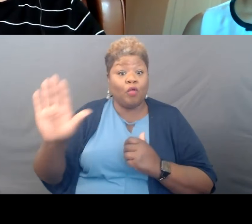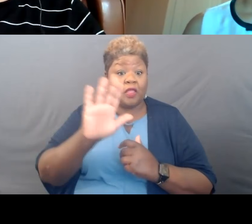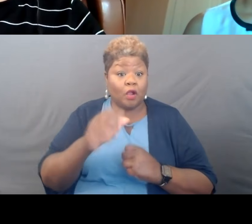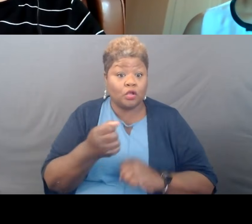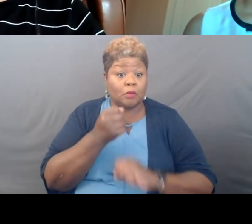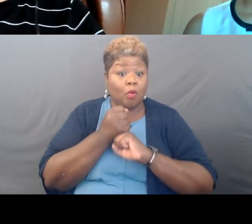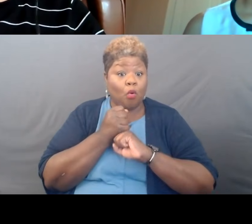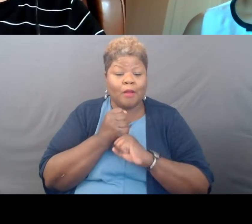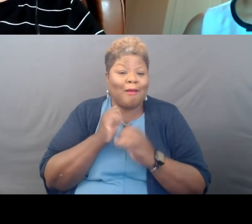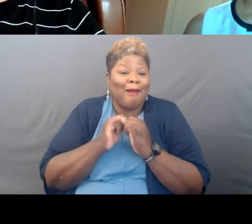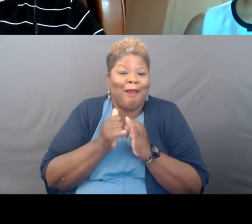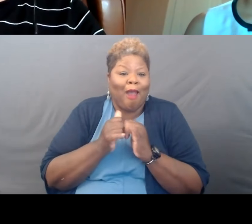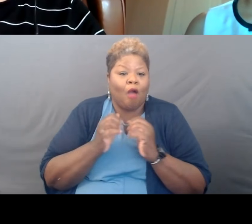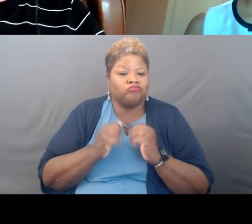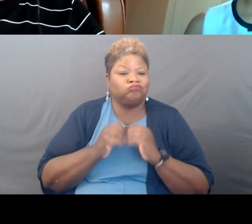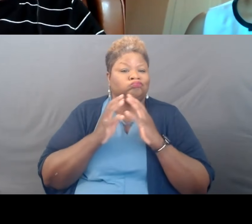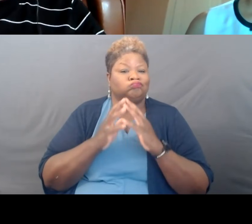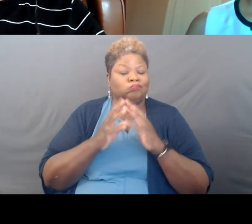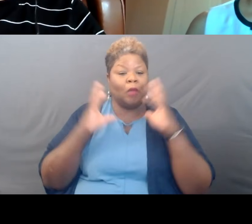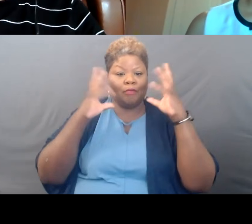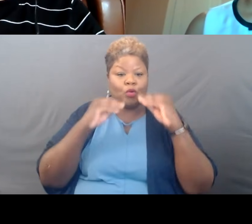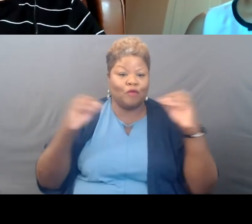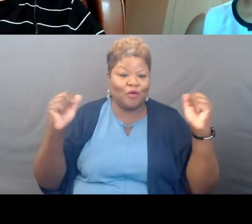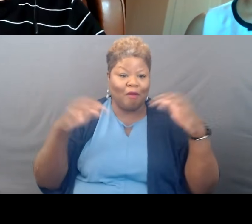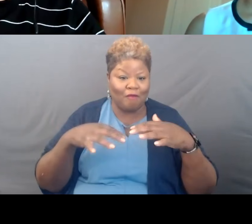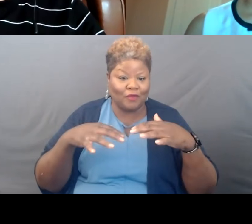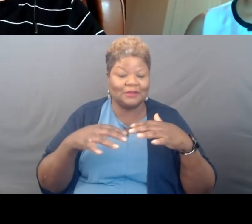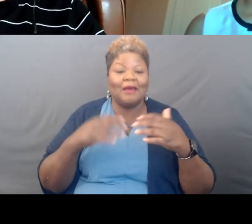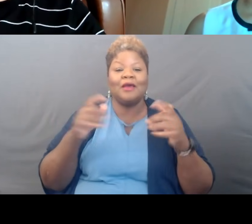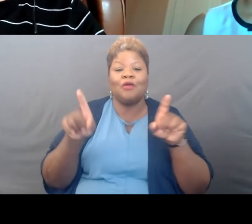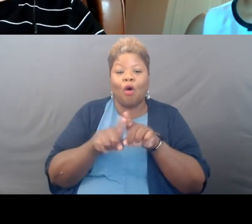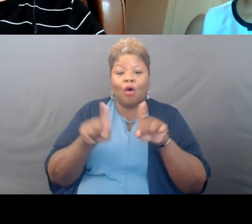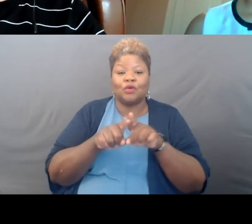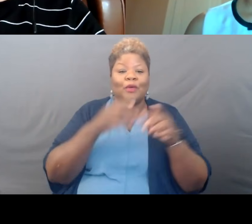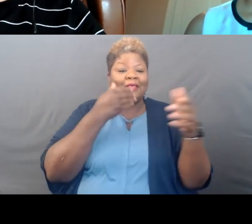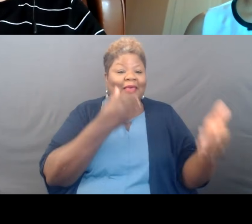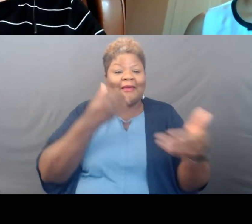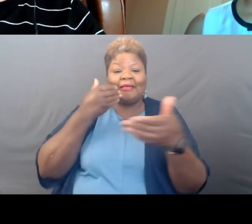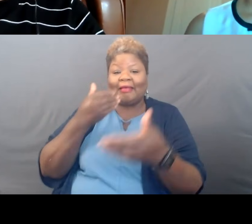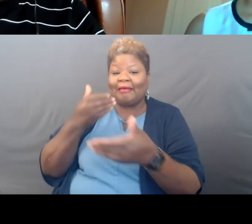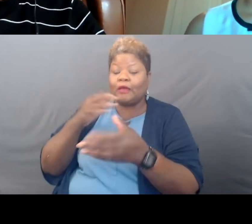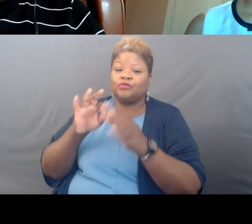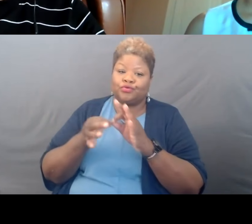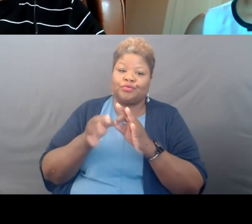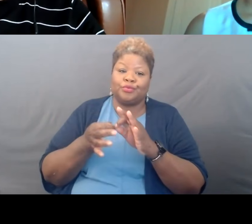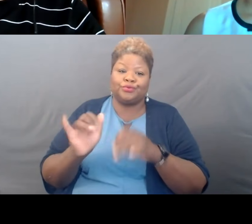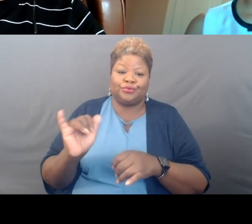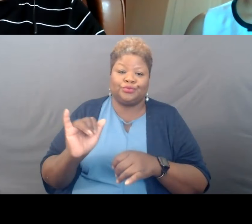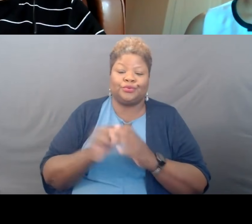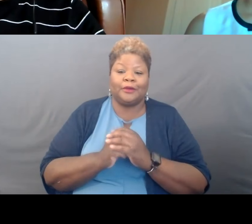how we would have been able to pull off the conference. And also wanted to give a big shout out to our interpreters and